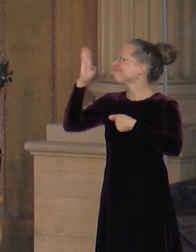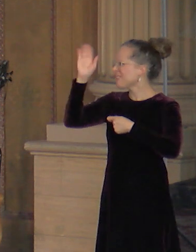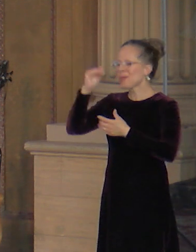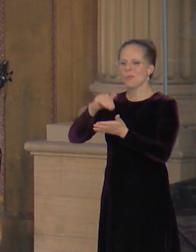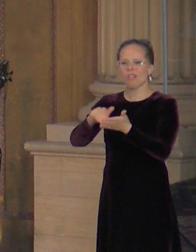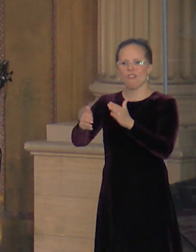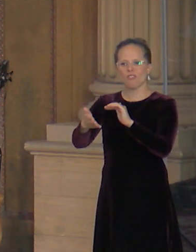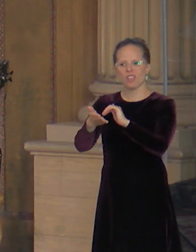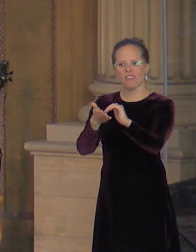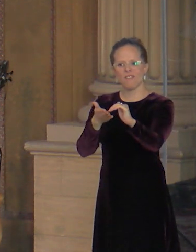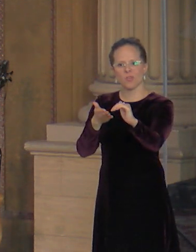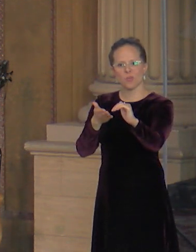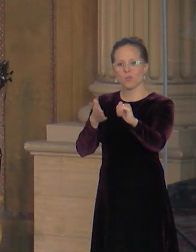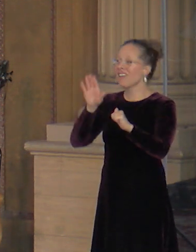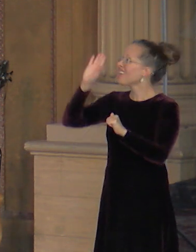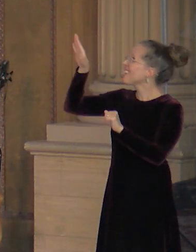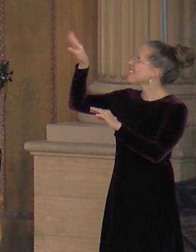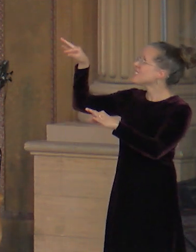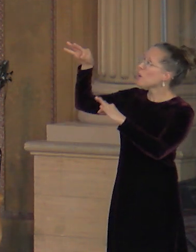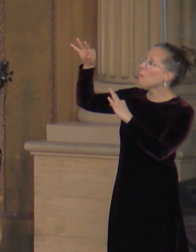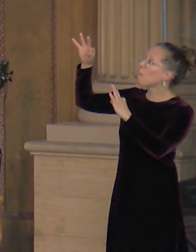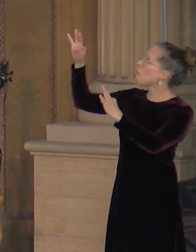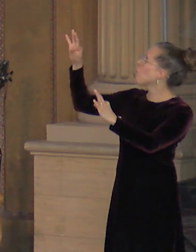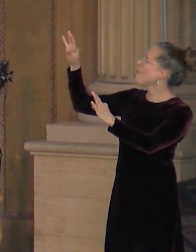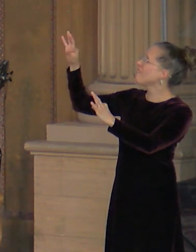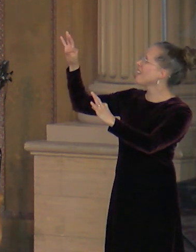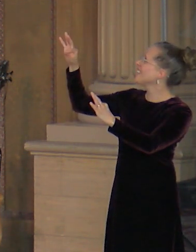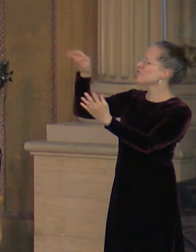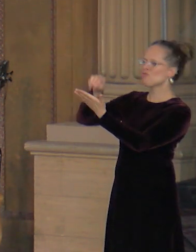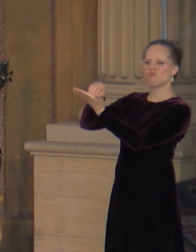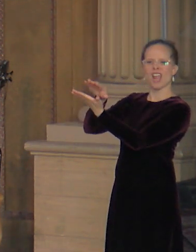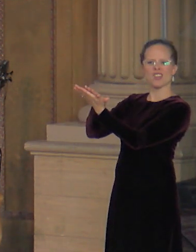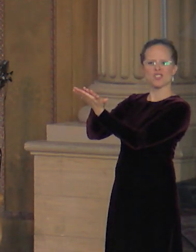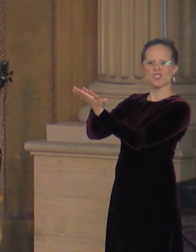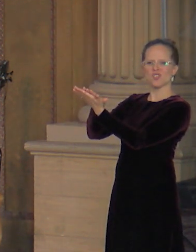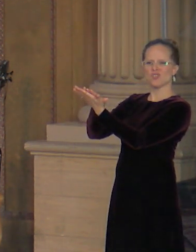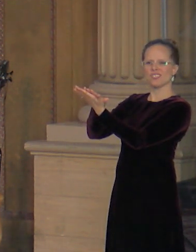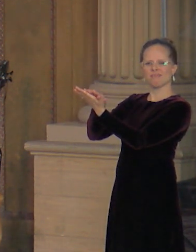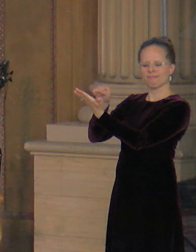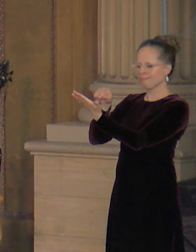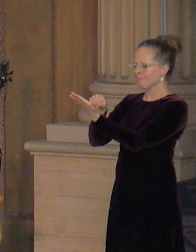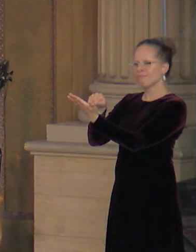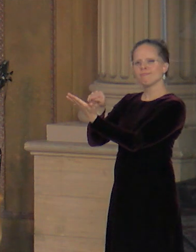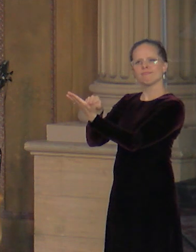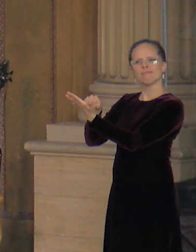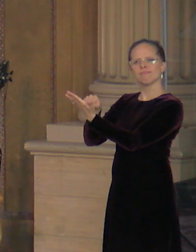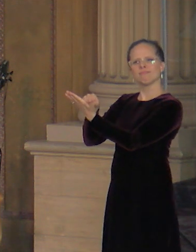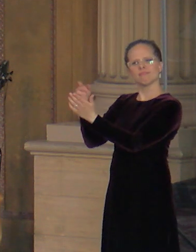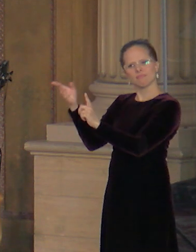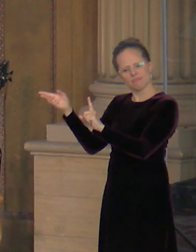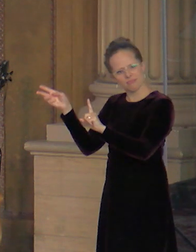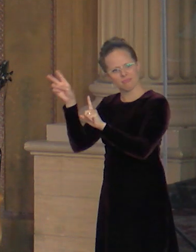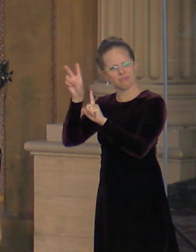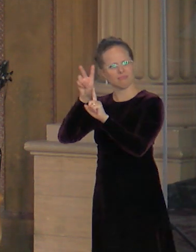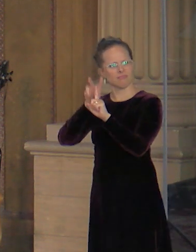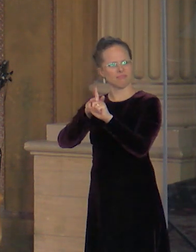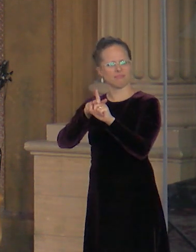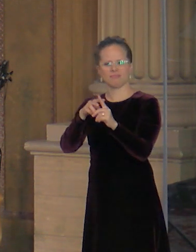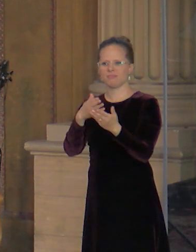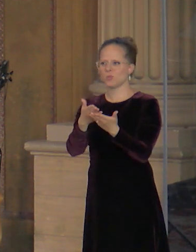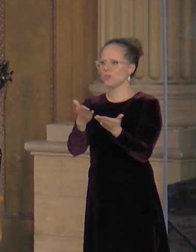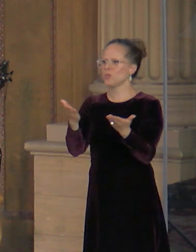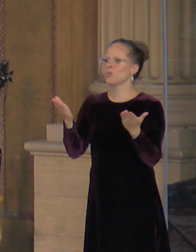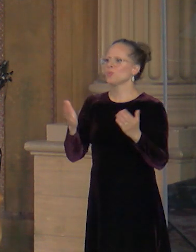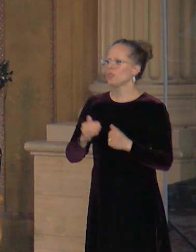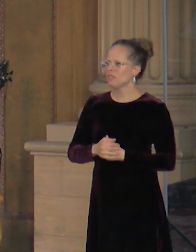and he'll take his perfect record of righteousness and withstanding temptation and he'll give